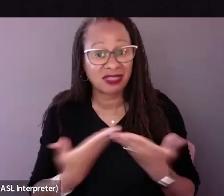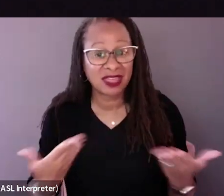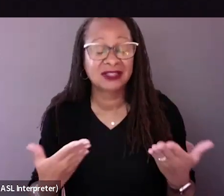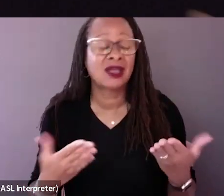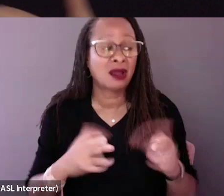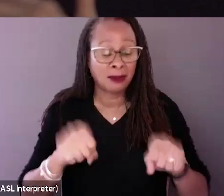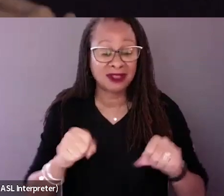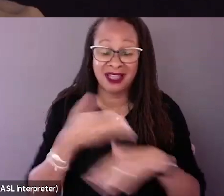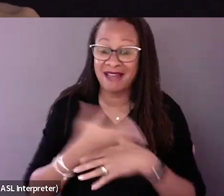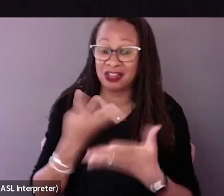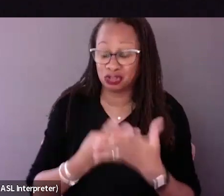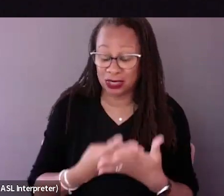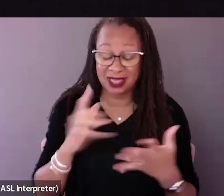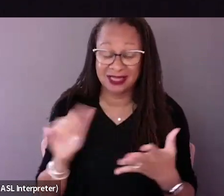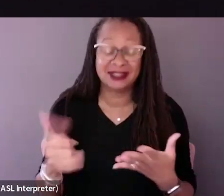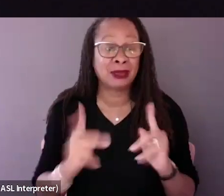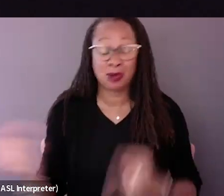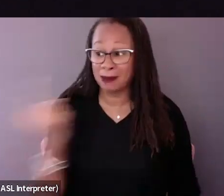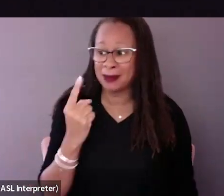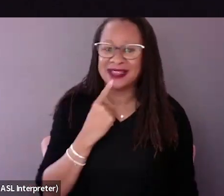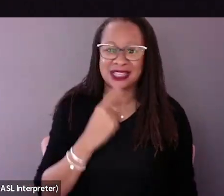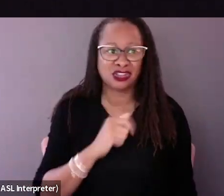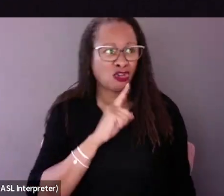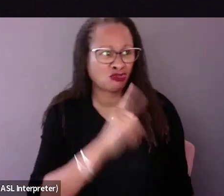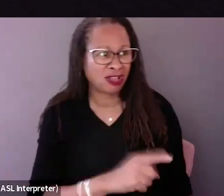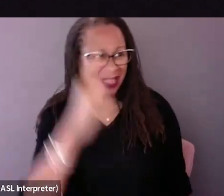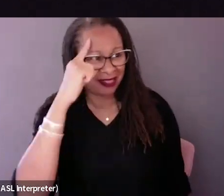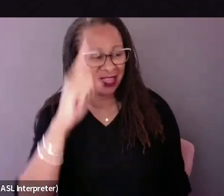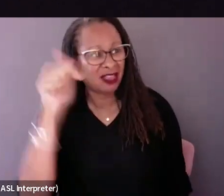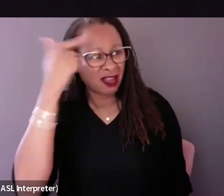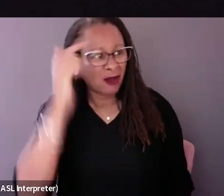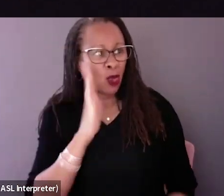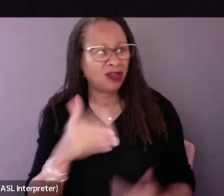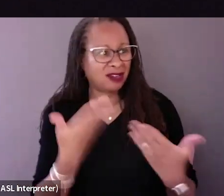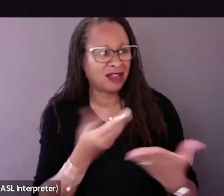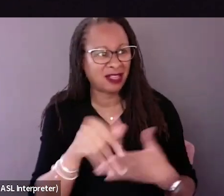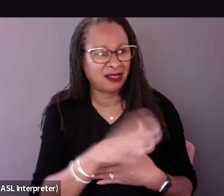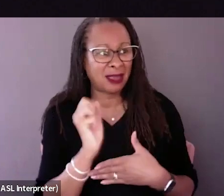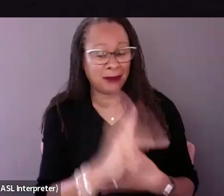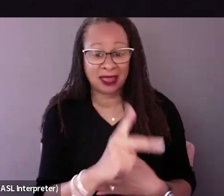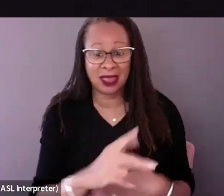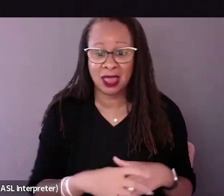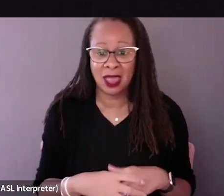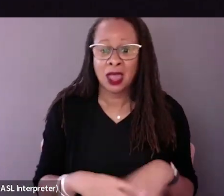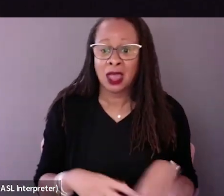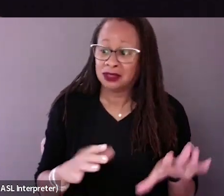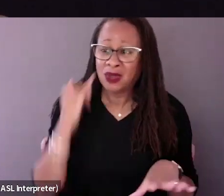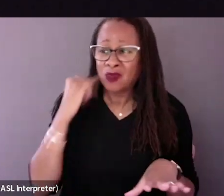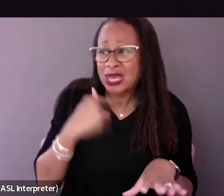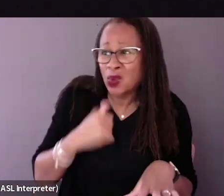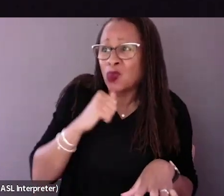After screenings like this, people come up to us and they say, you don't really think the government's going to give land back, right? You know, and I think that they're definitely not if we don't think it's